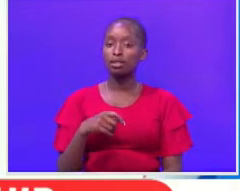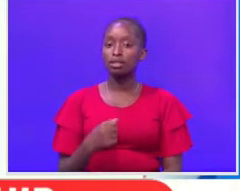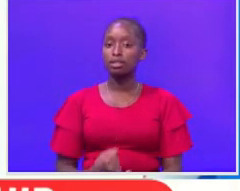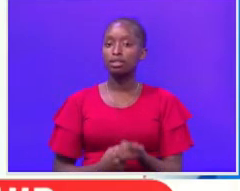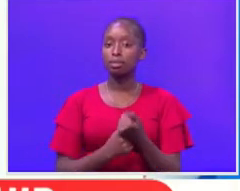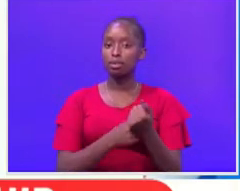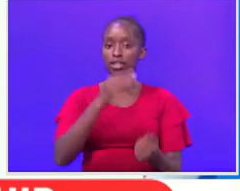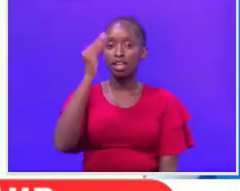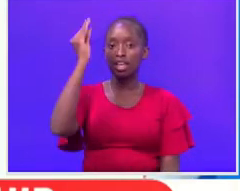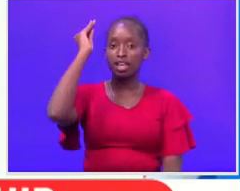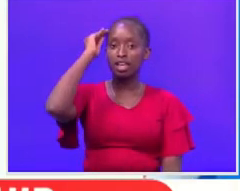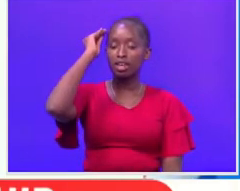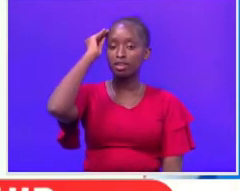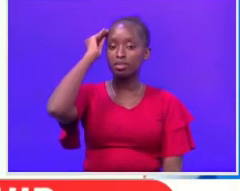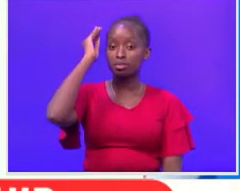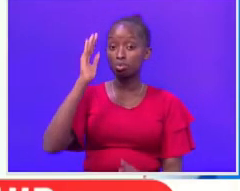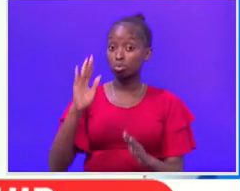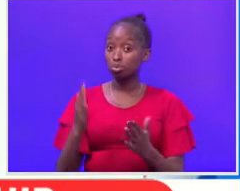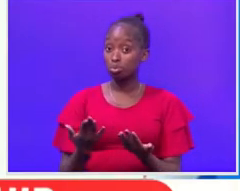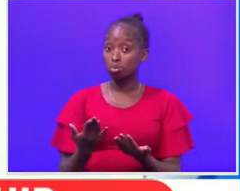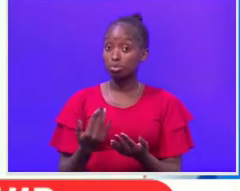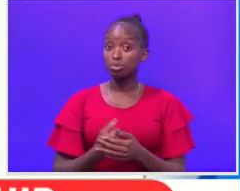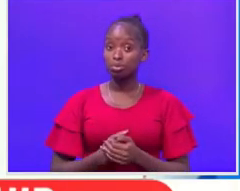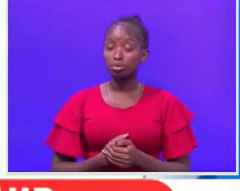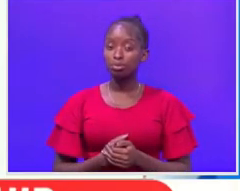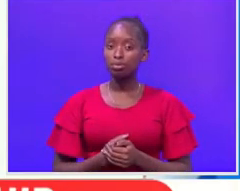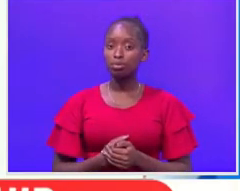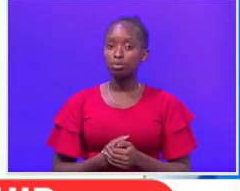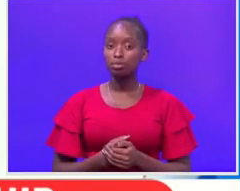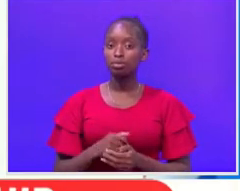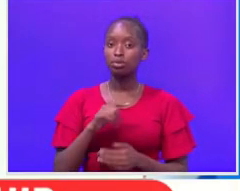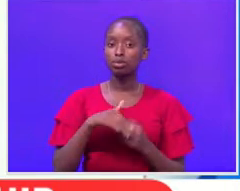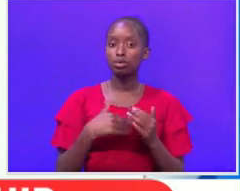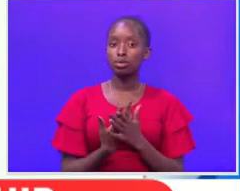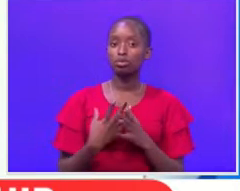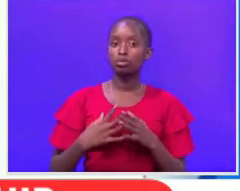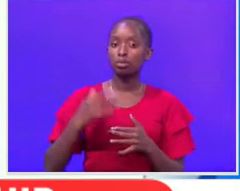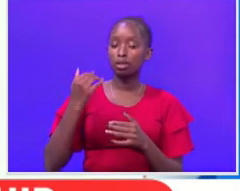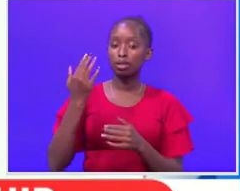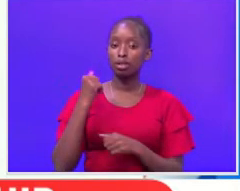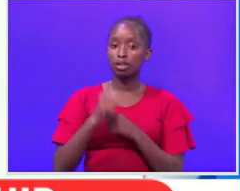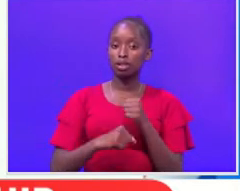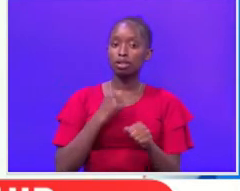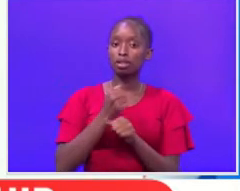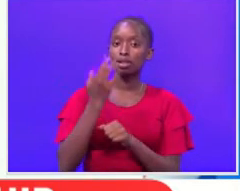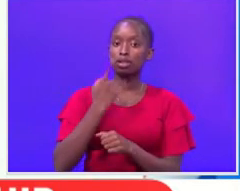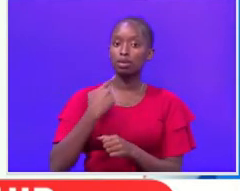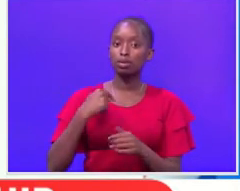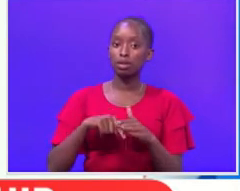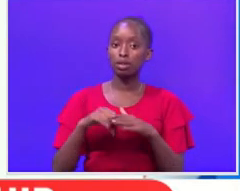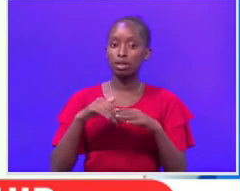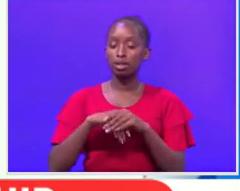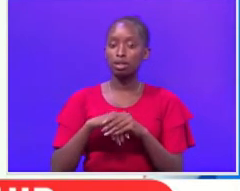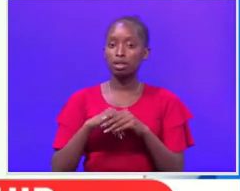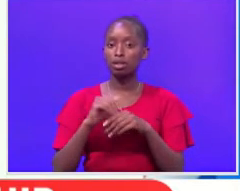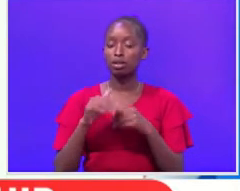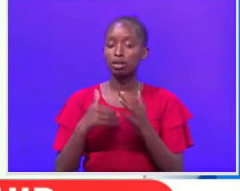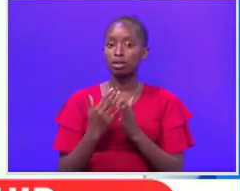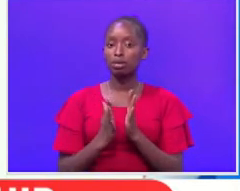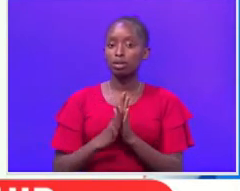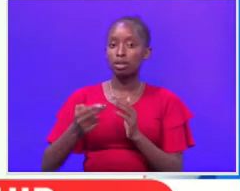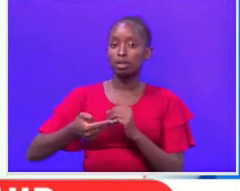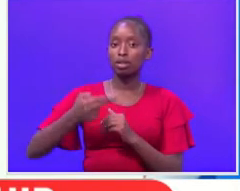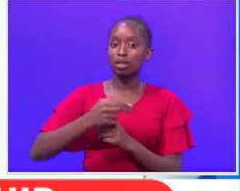education of our seafarers. Last year we entered into an arrangement with the Higher Education Loans